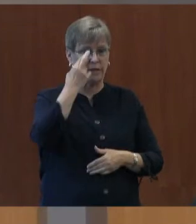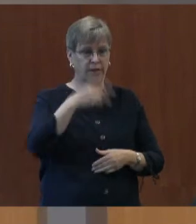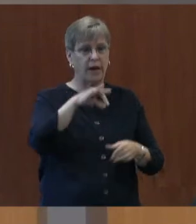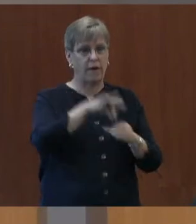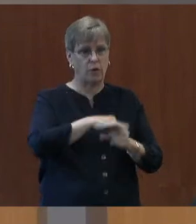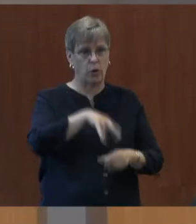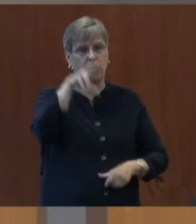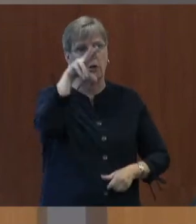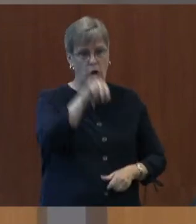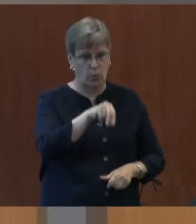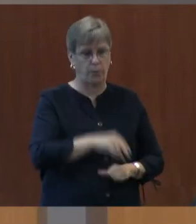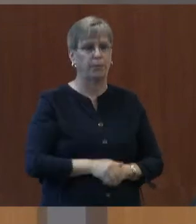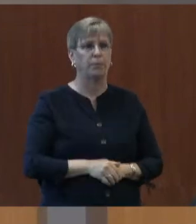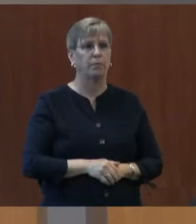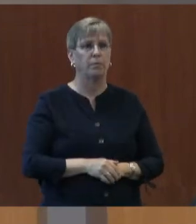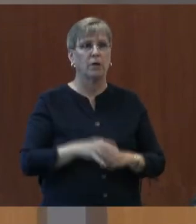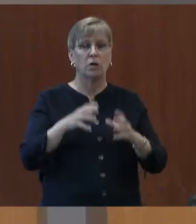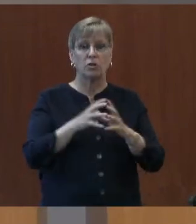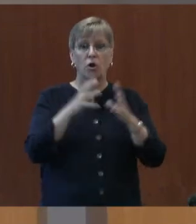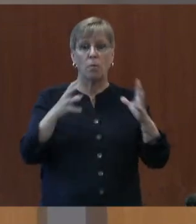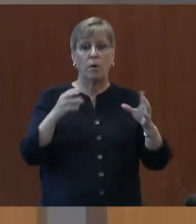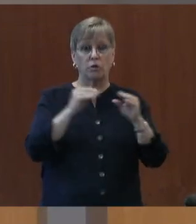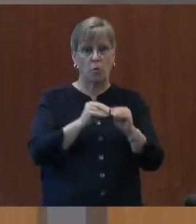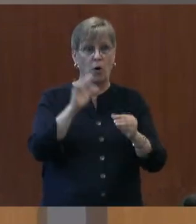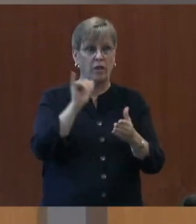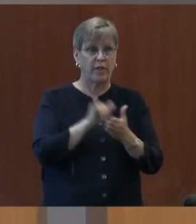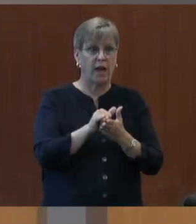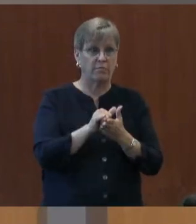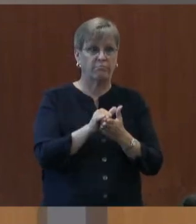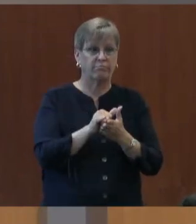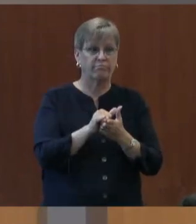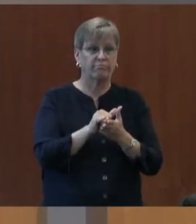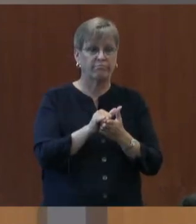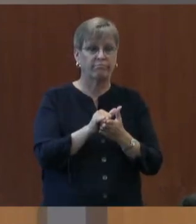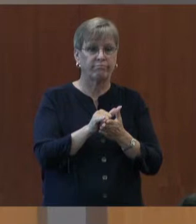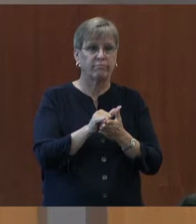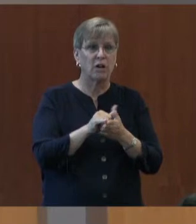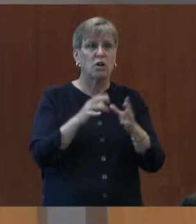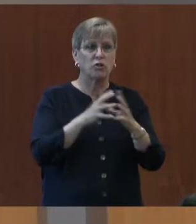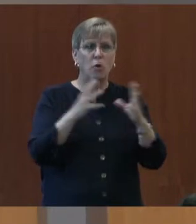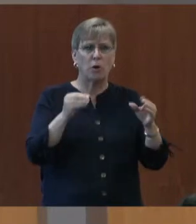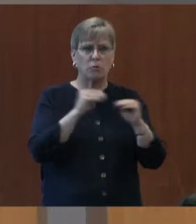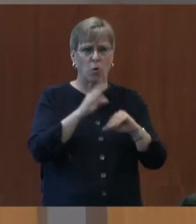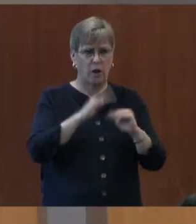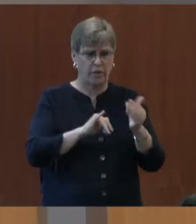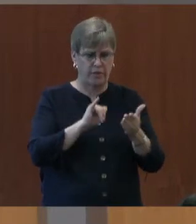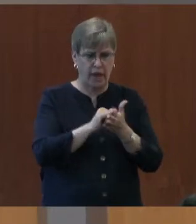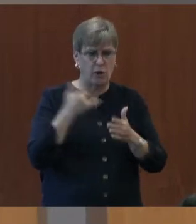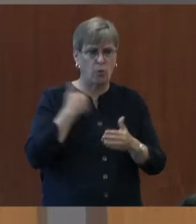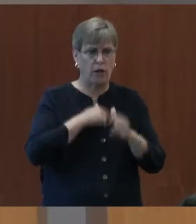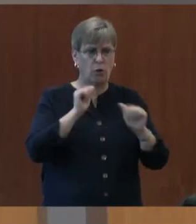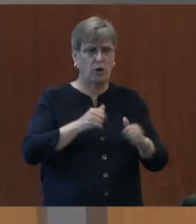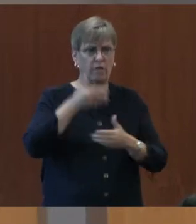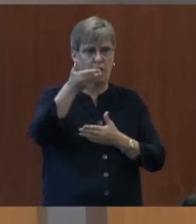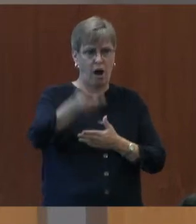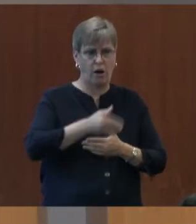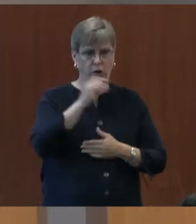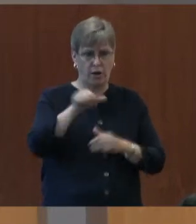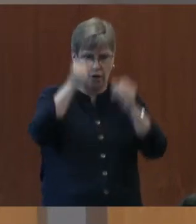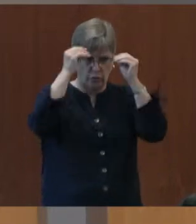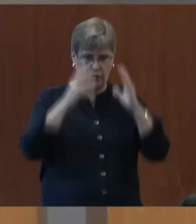no. So much more that could have been, so much more that we could have hired another